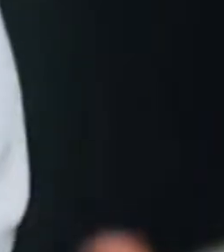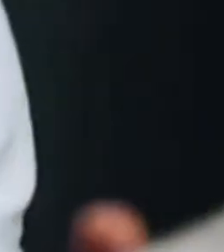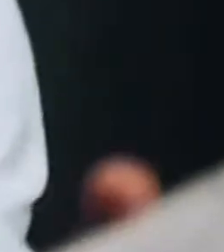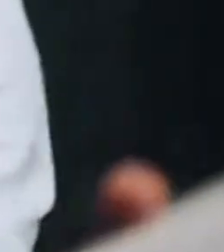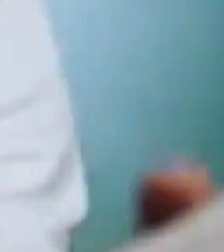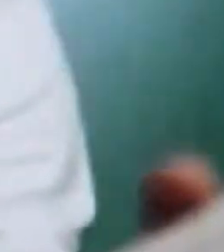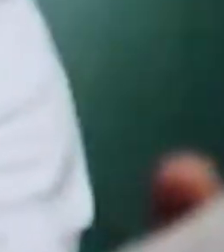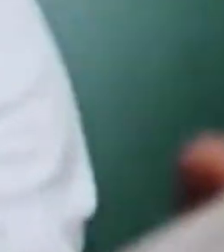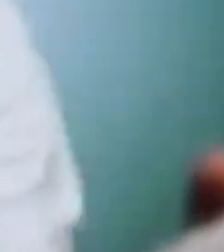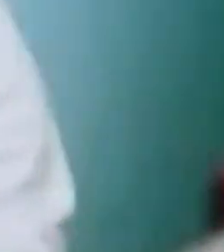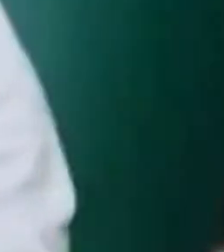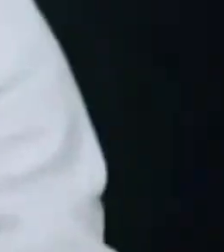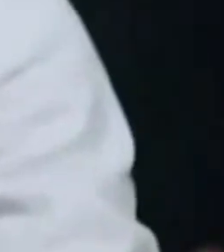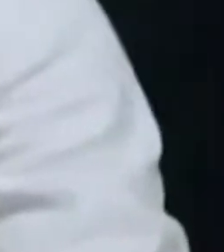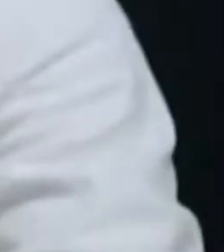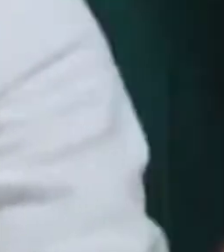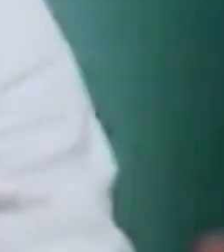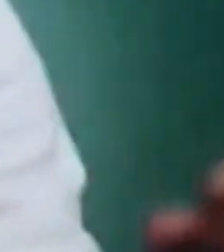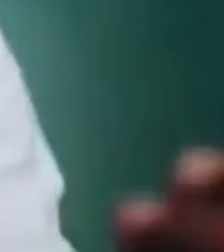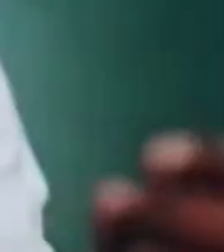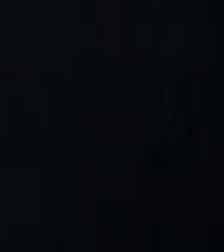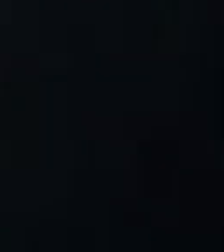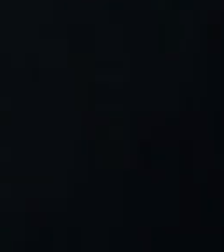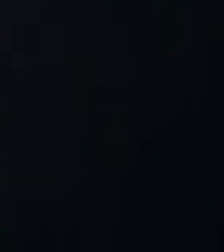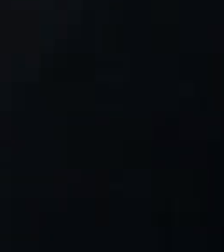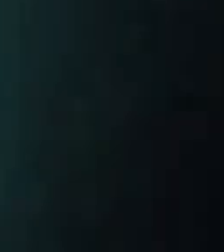I'm a need when I want